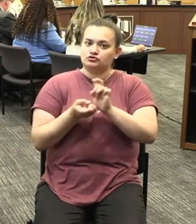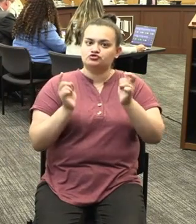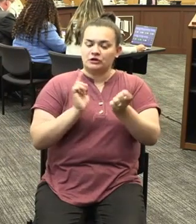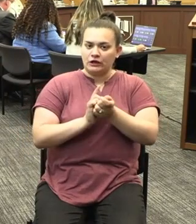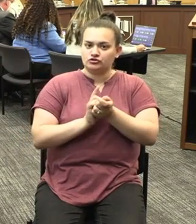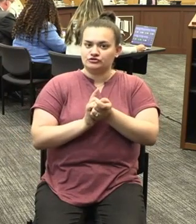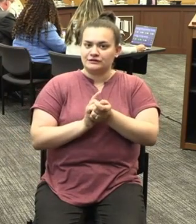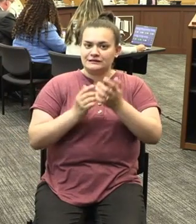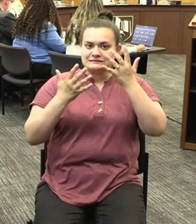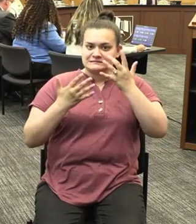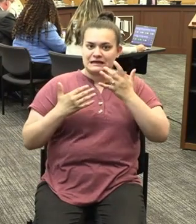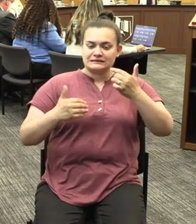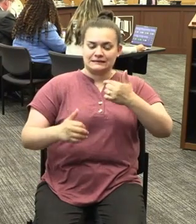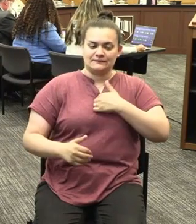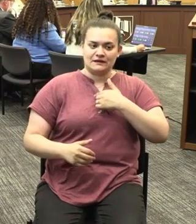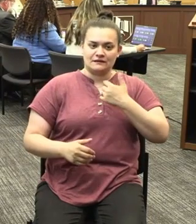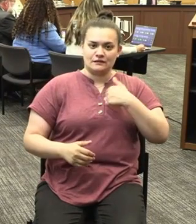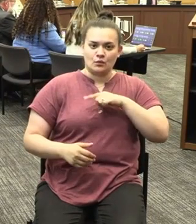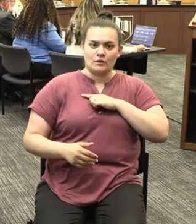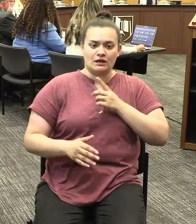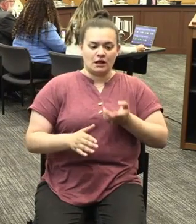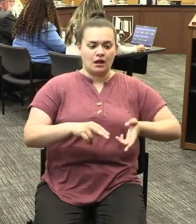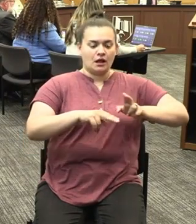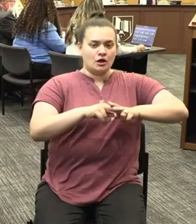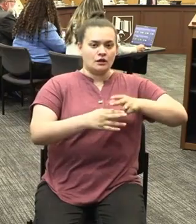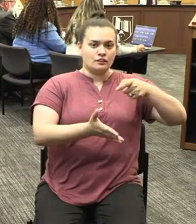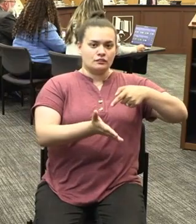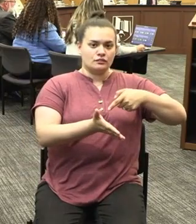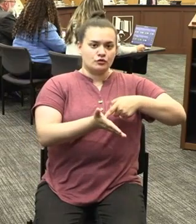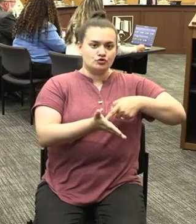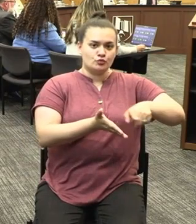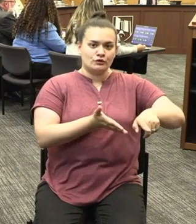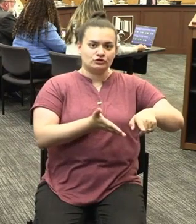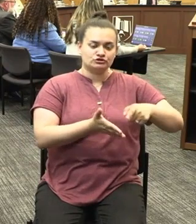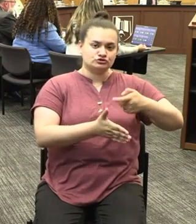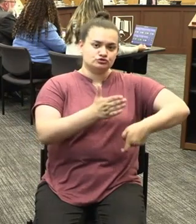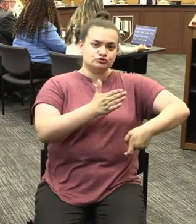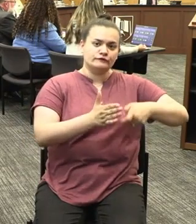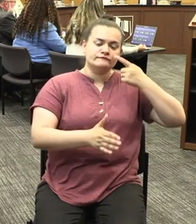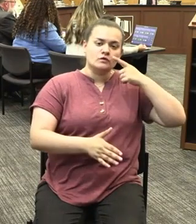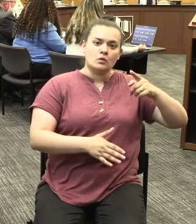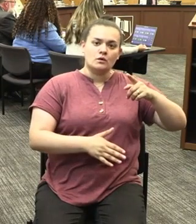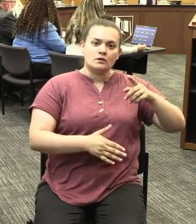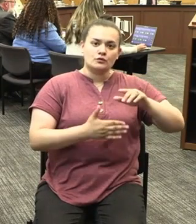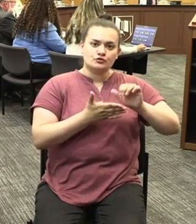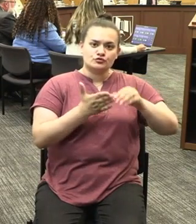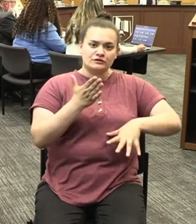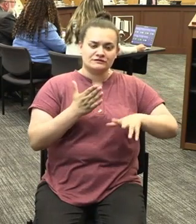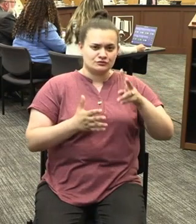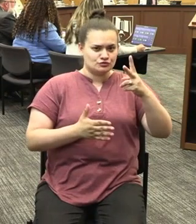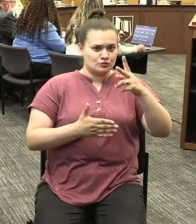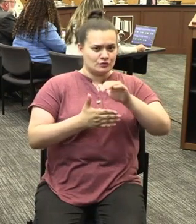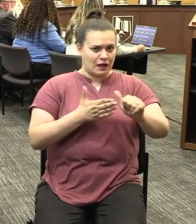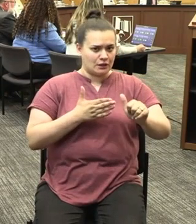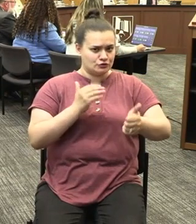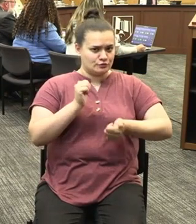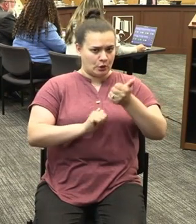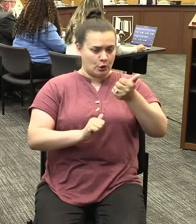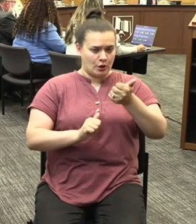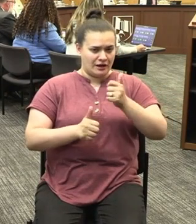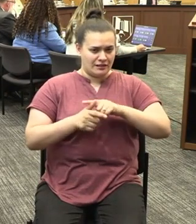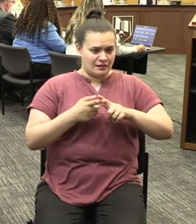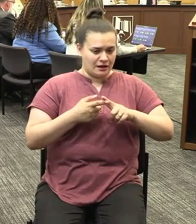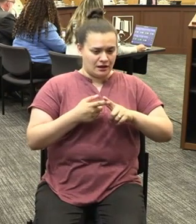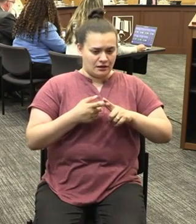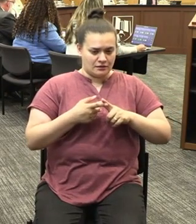And it saddens me that we raised the tuition for the students. And that was what, $2 per, which is supposed to equal 200. And then we do the logo,